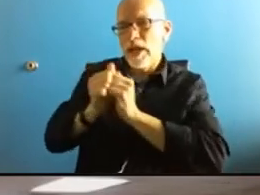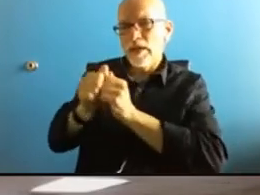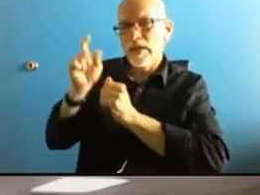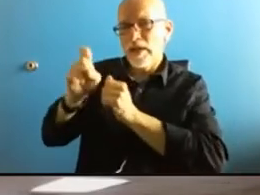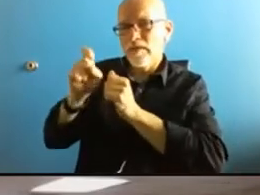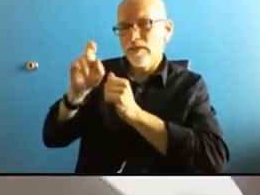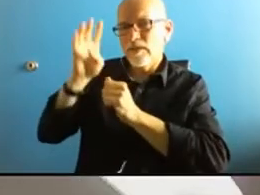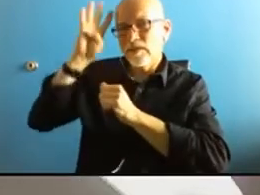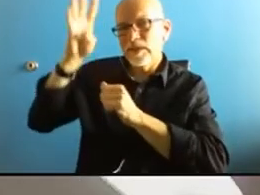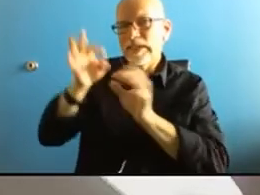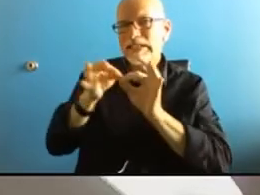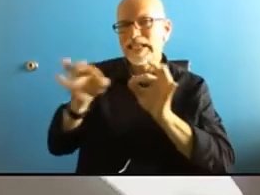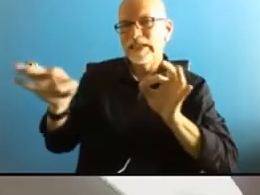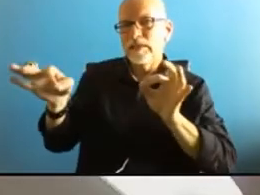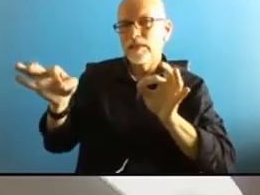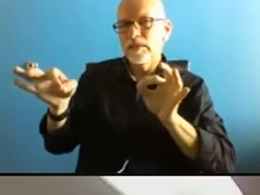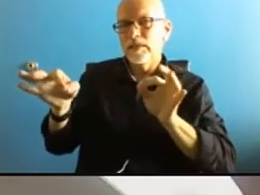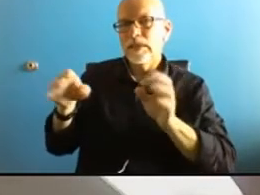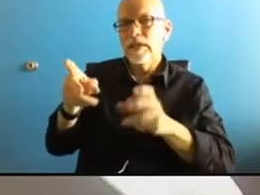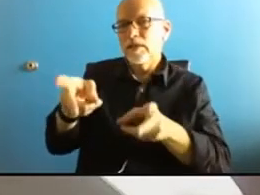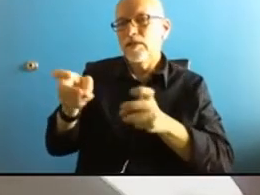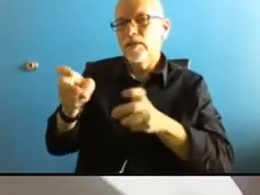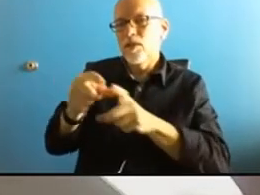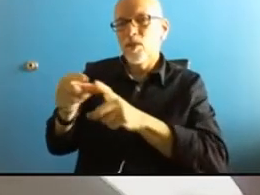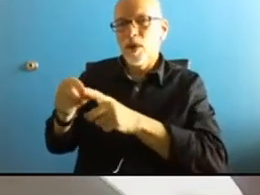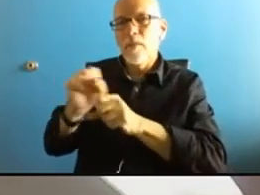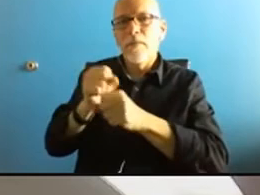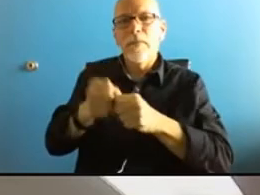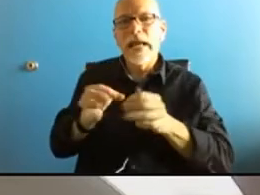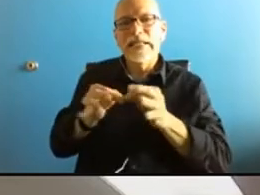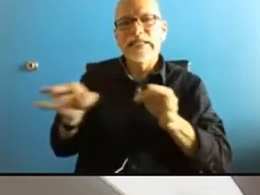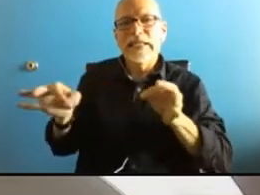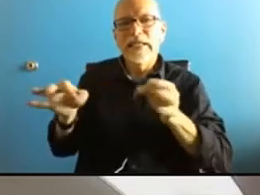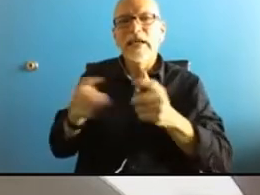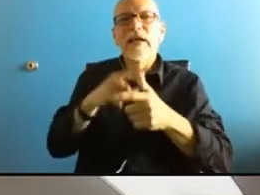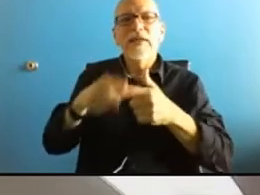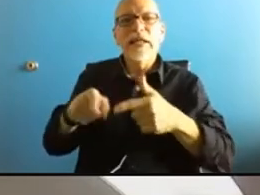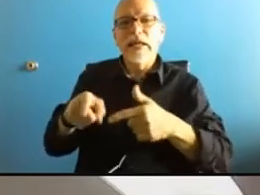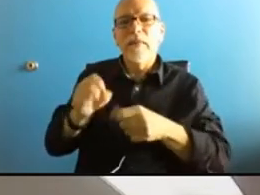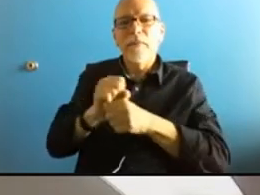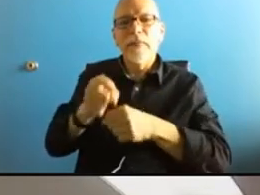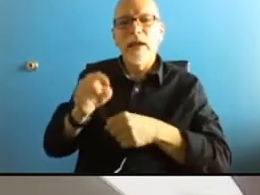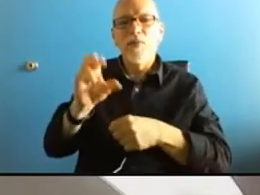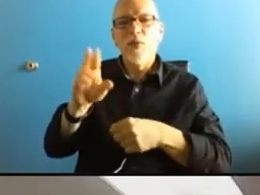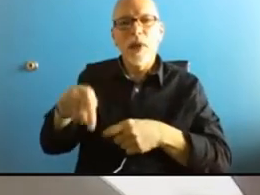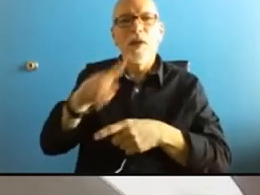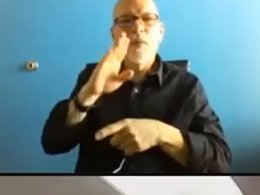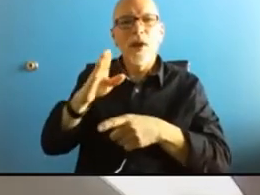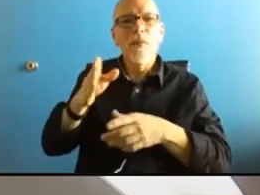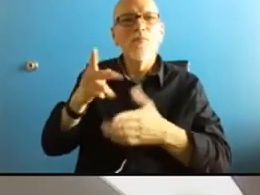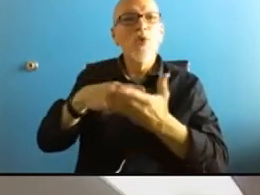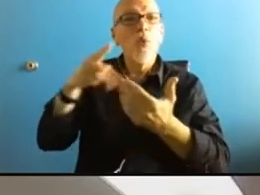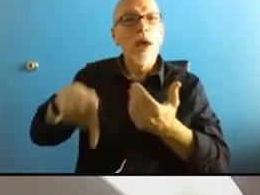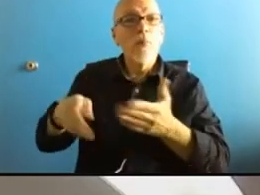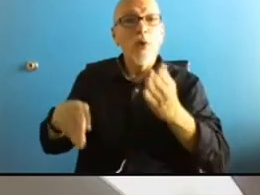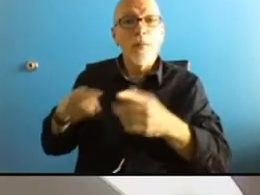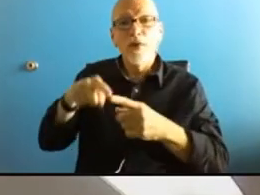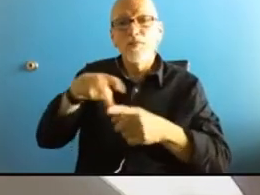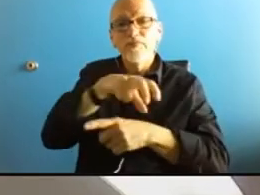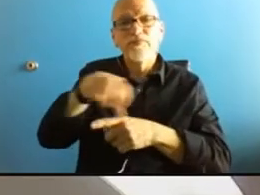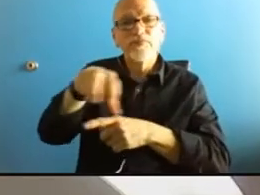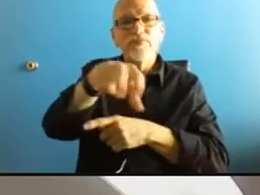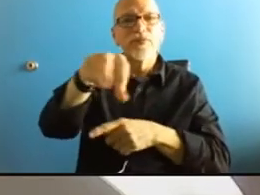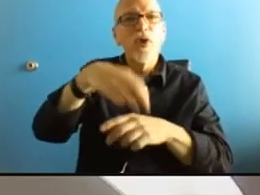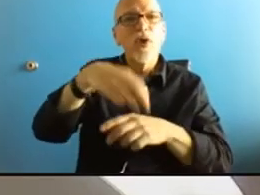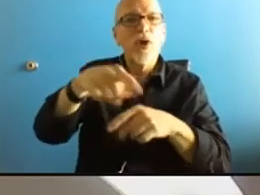sentence, and then write the sentence on a piece of paper, then program the robot to go around the grid to write the